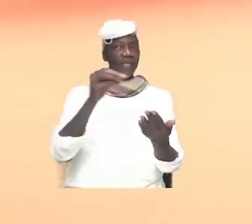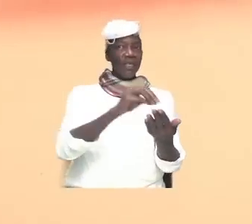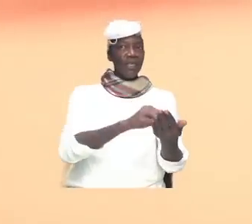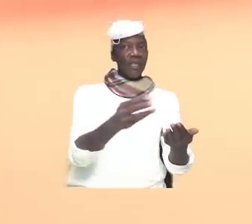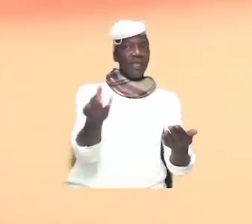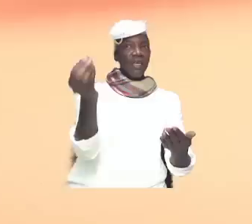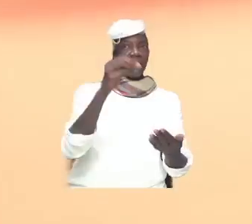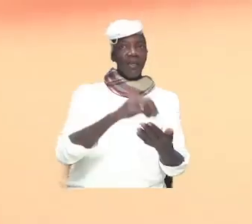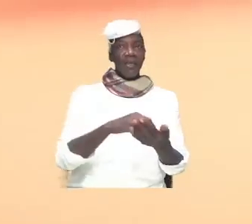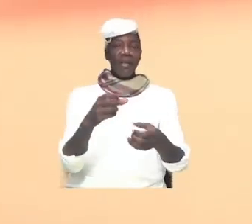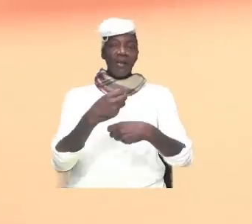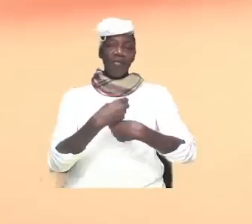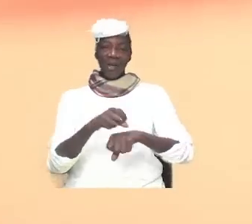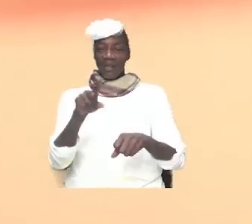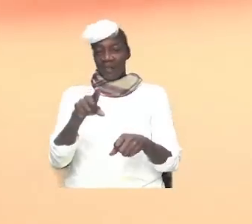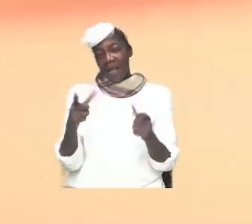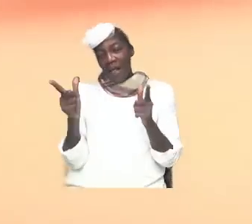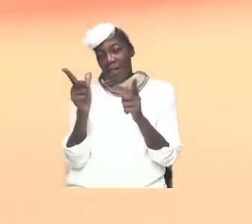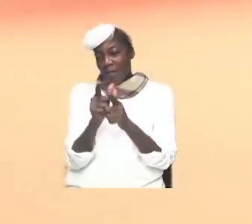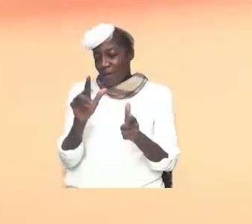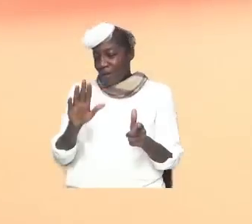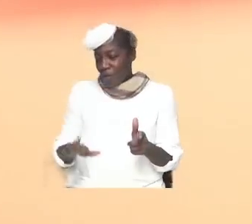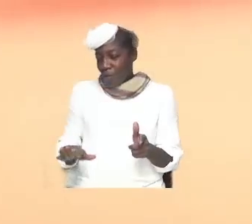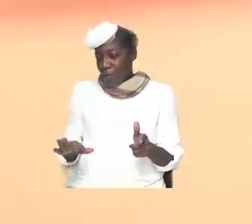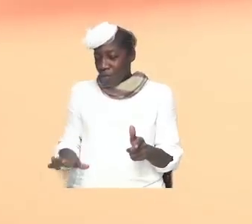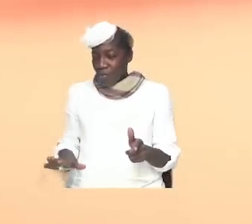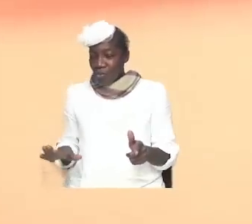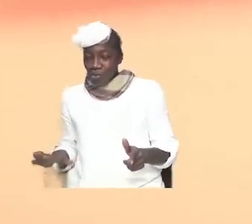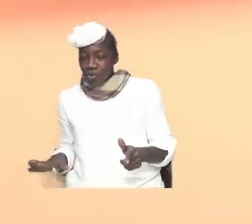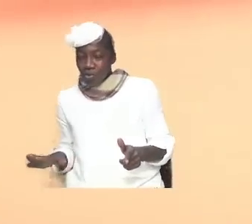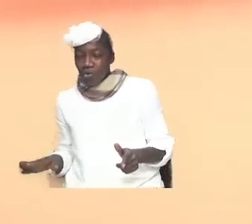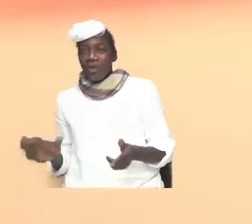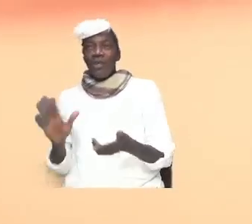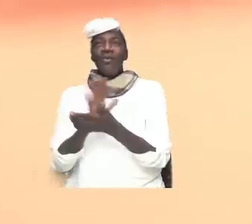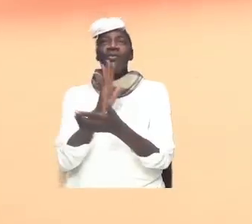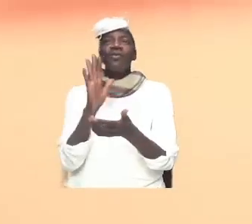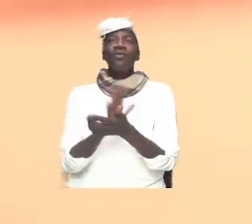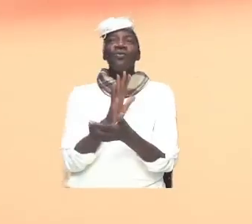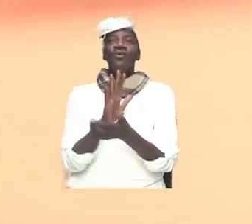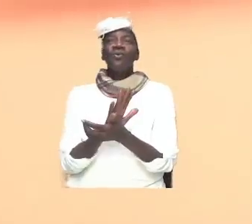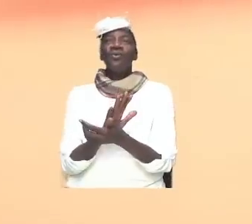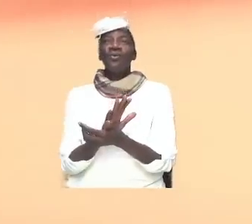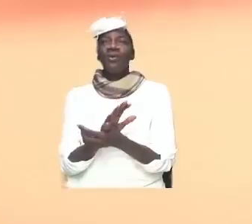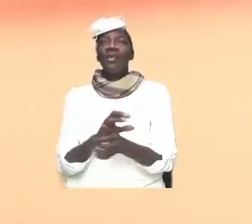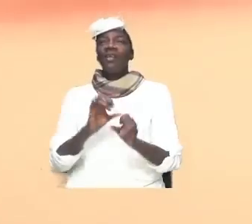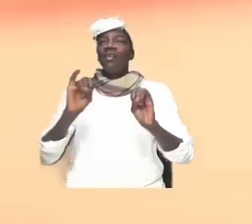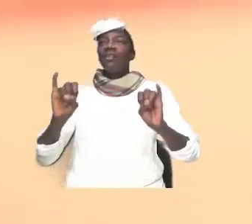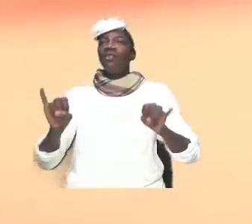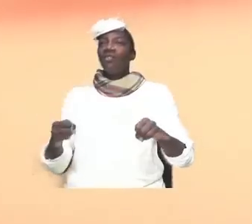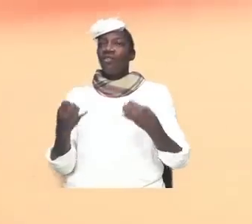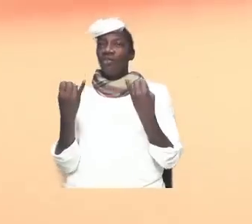caused those little boys and girls to go to school, you know what has happened? We have just